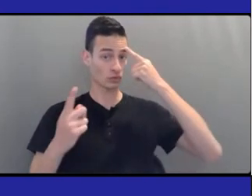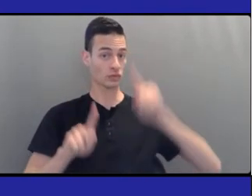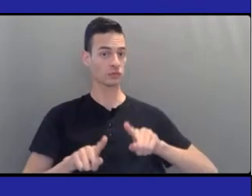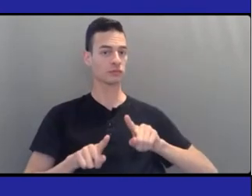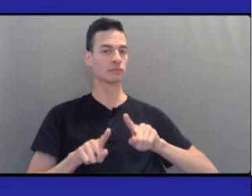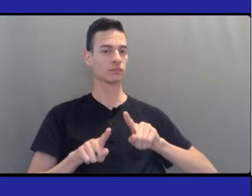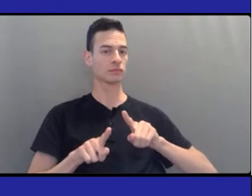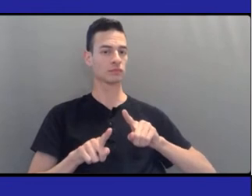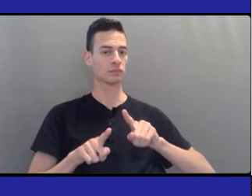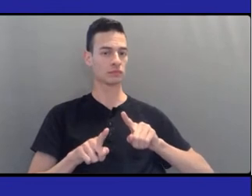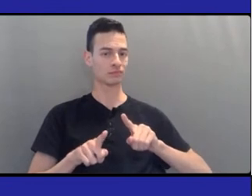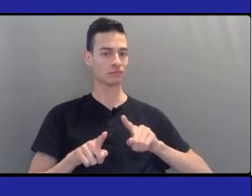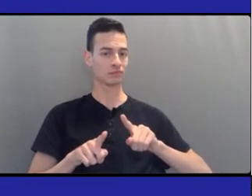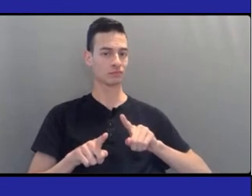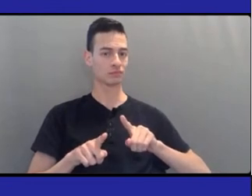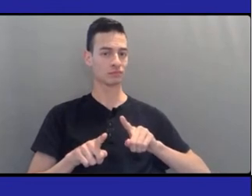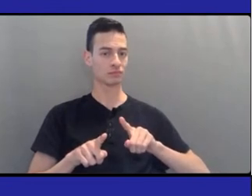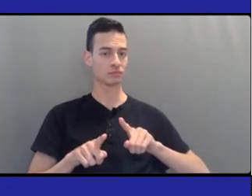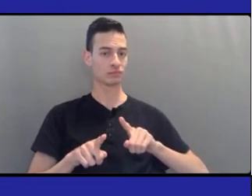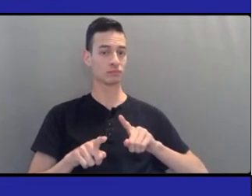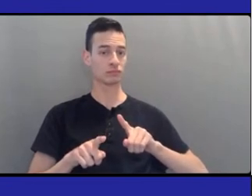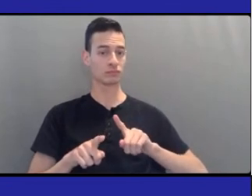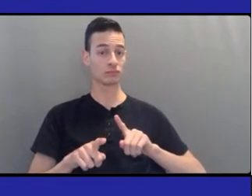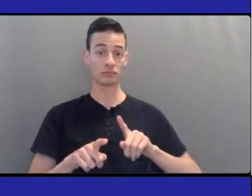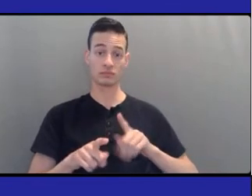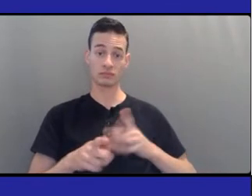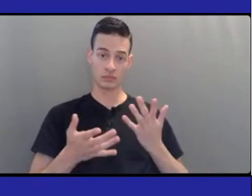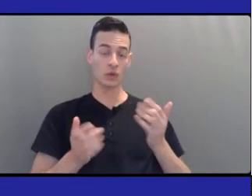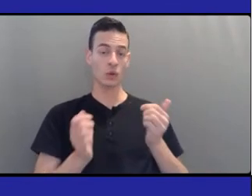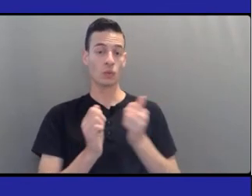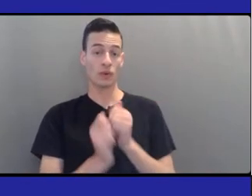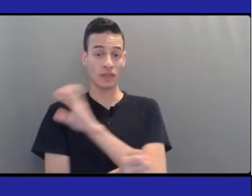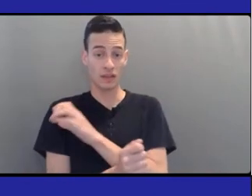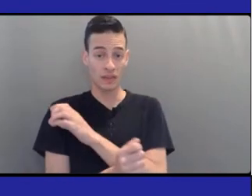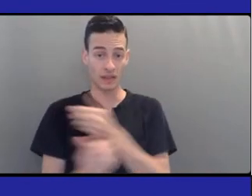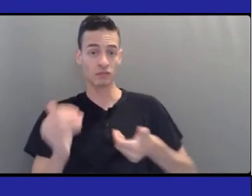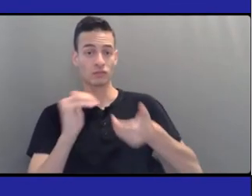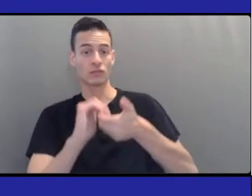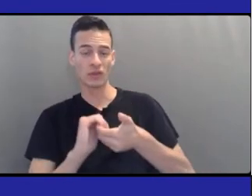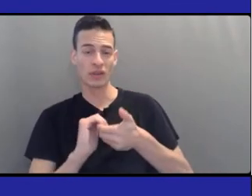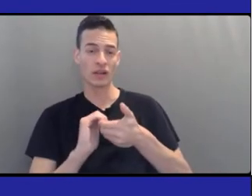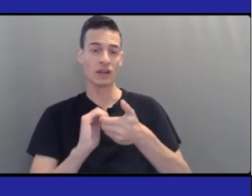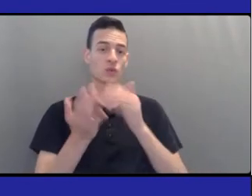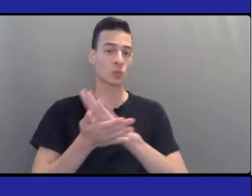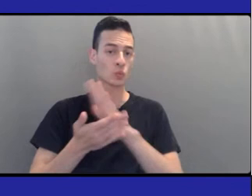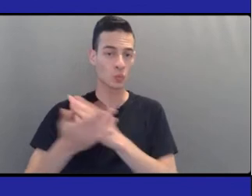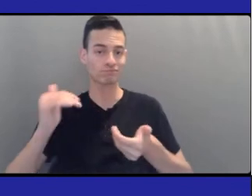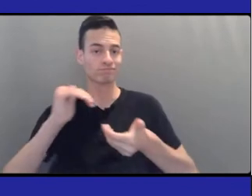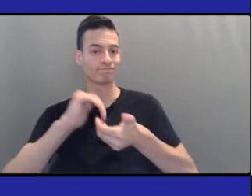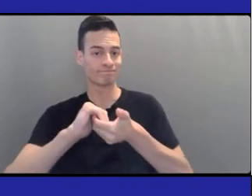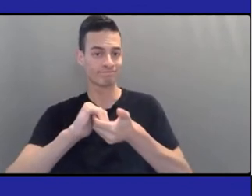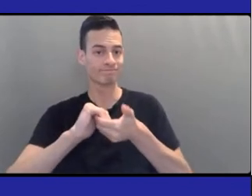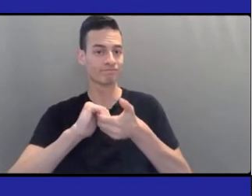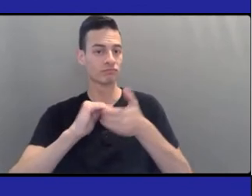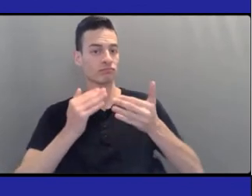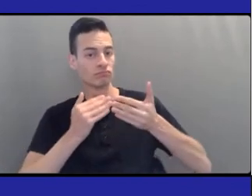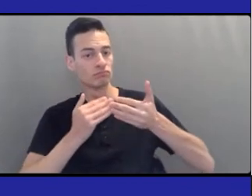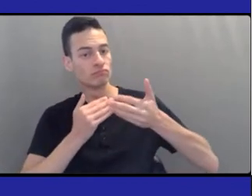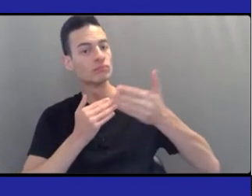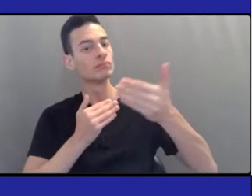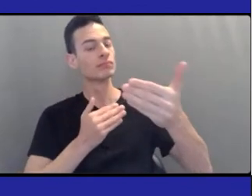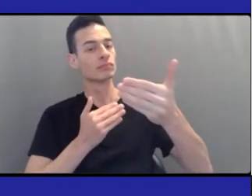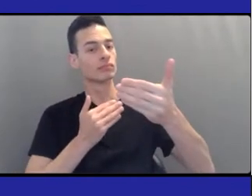combined both the academic affiliation and the clinical affiliation in one agreement. Going forward, we will have a